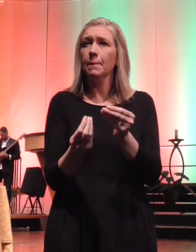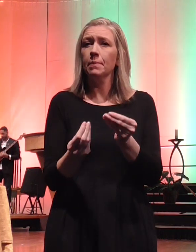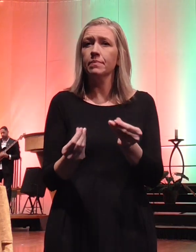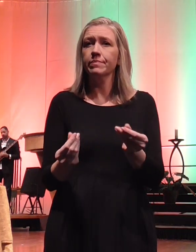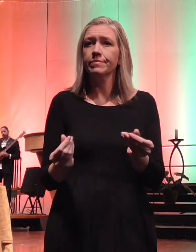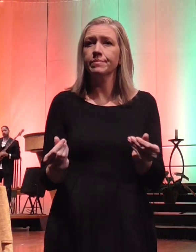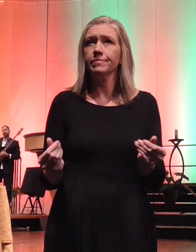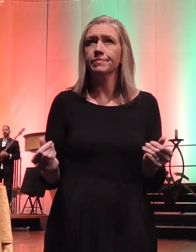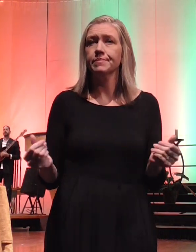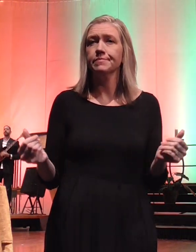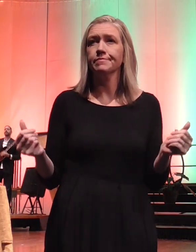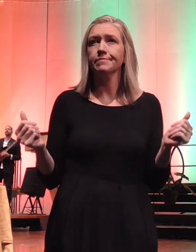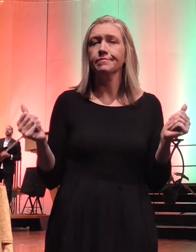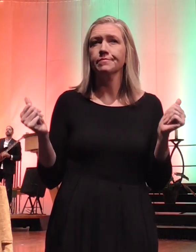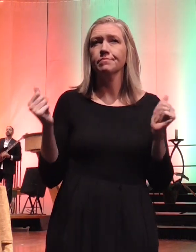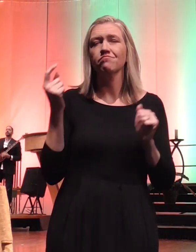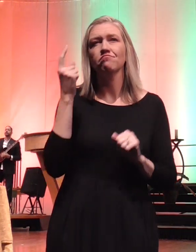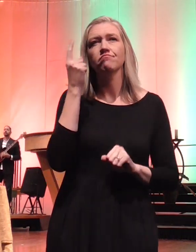away?